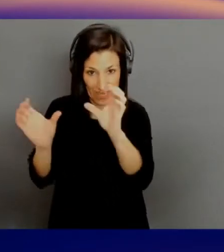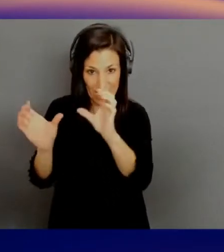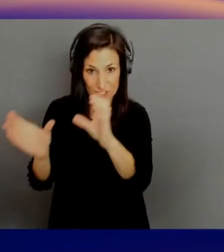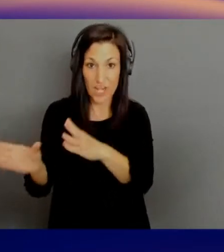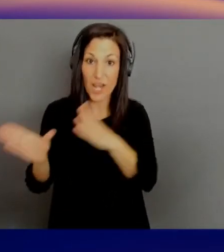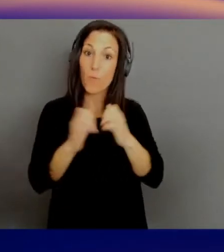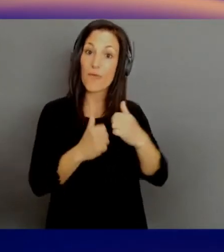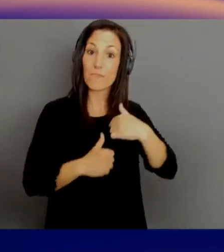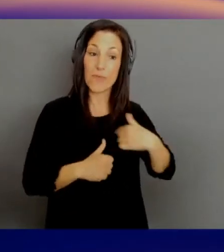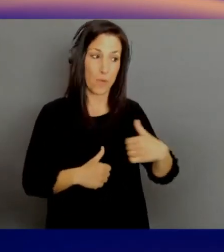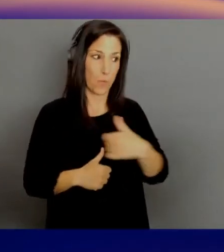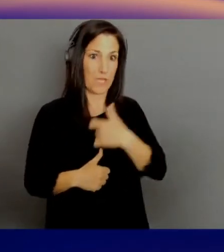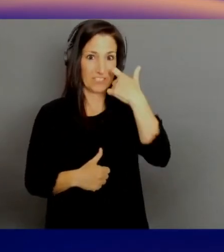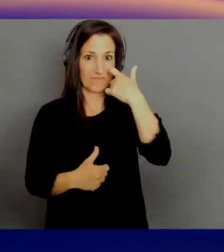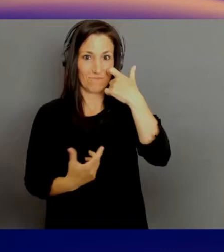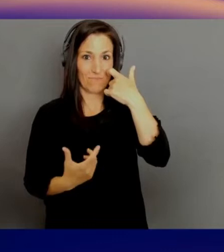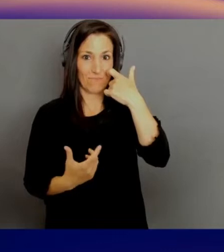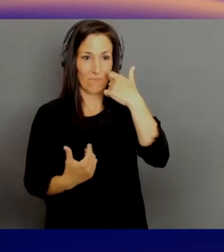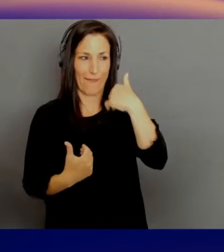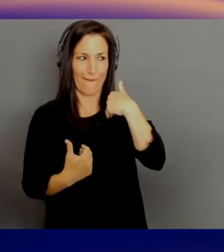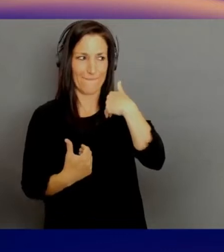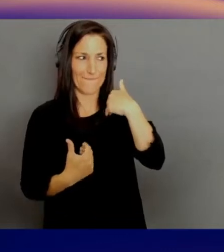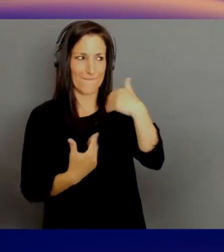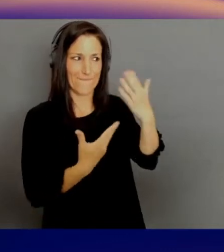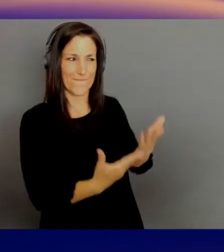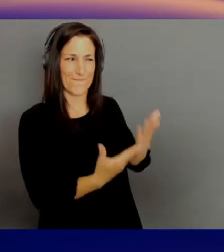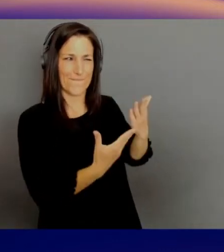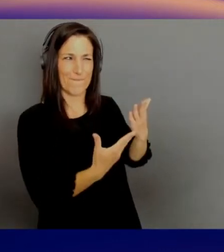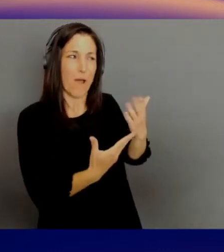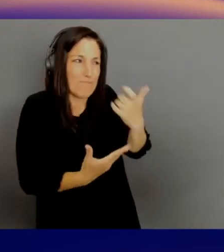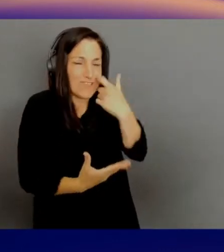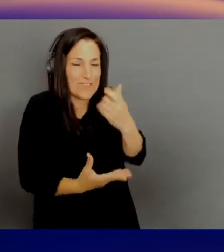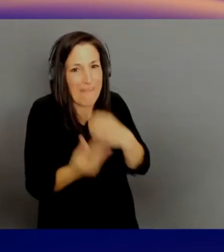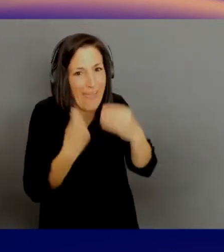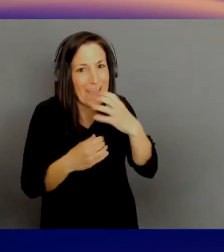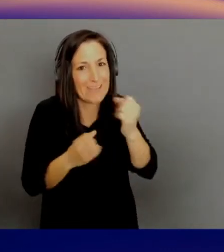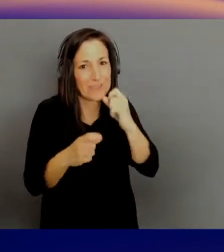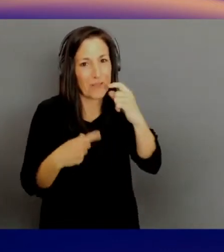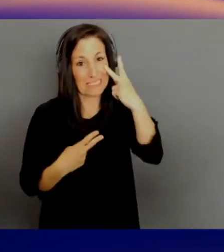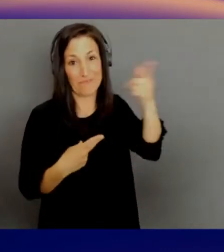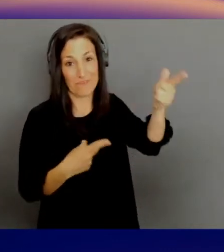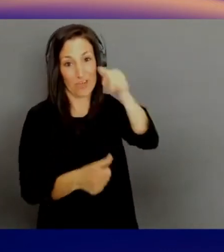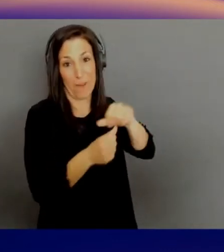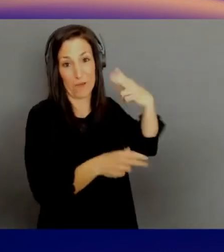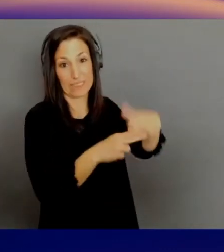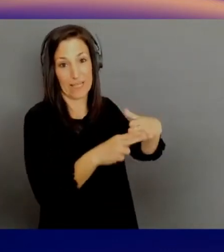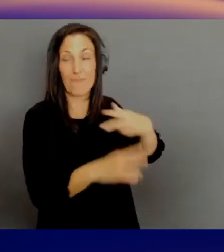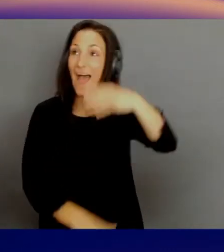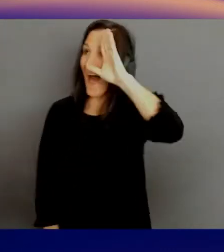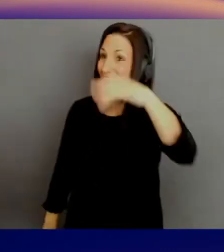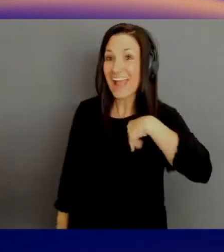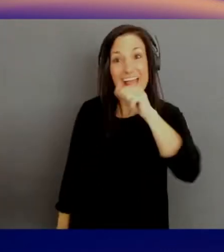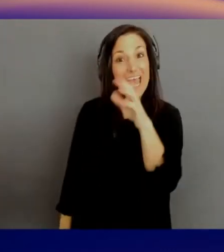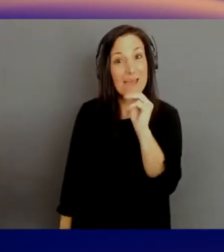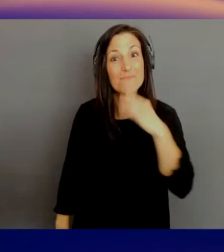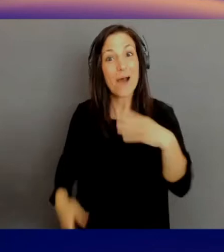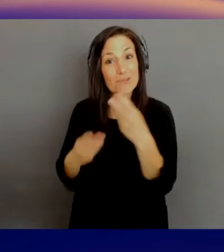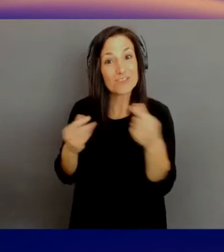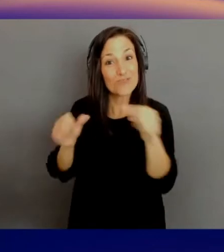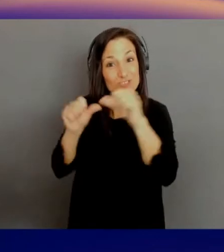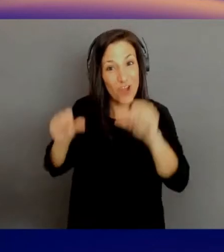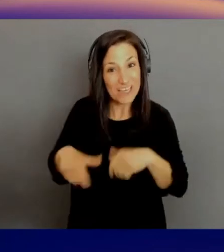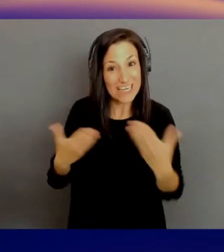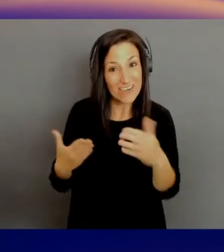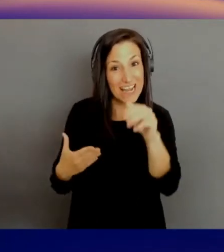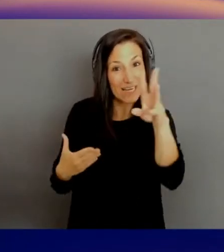lunch, so we'll see if he can remember his name. I'm AM Ravelny. I'm a solutions architect here at AWS. Maybe not the